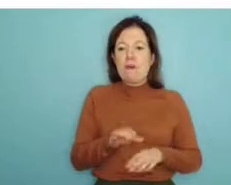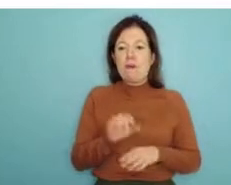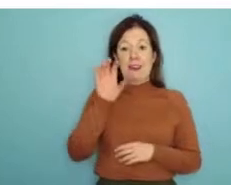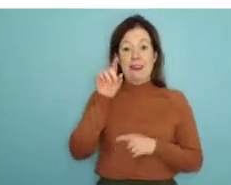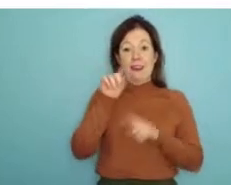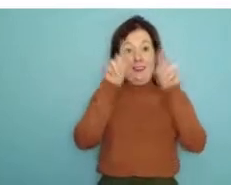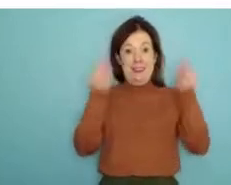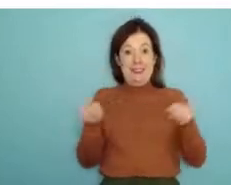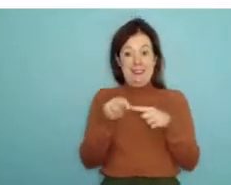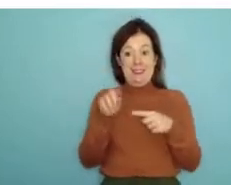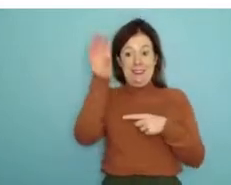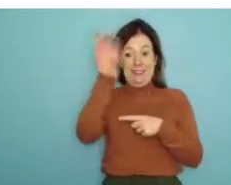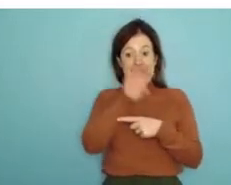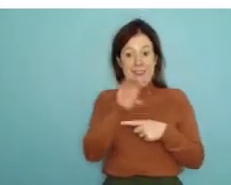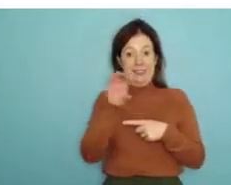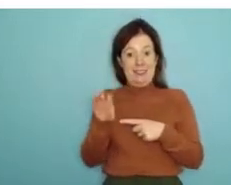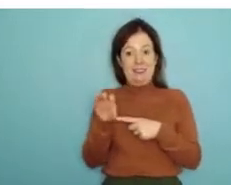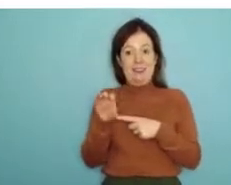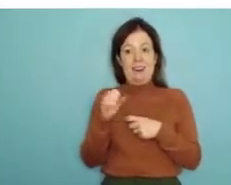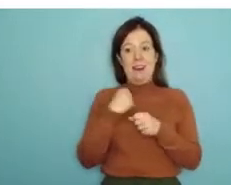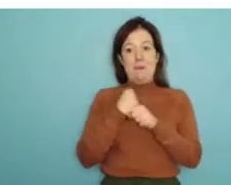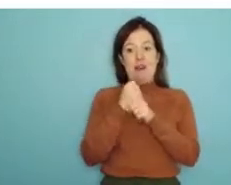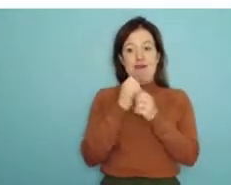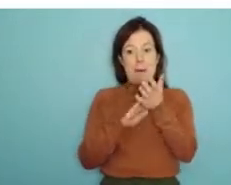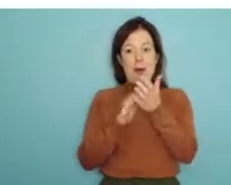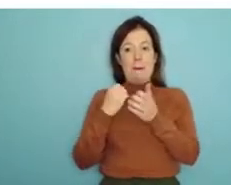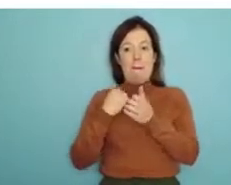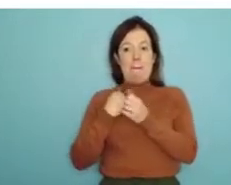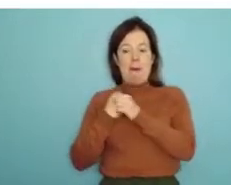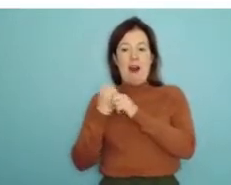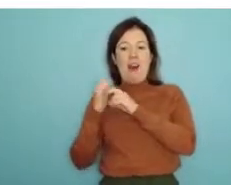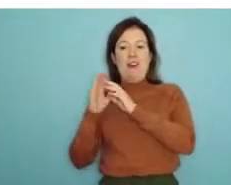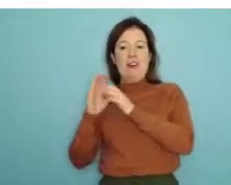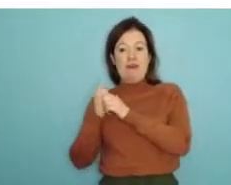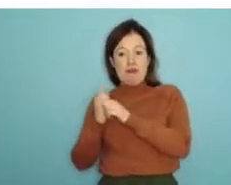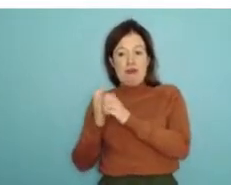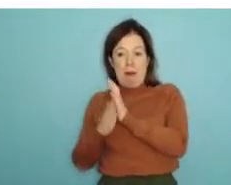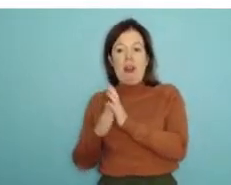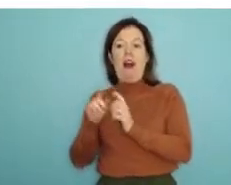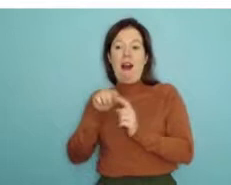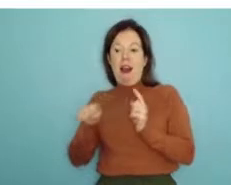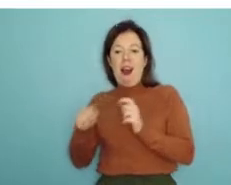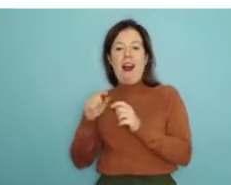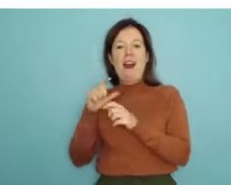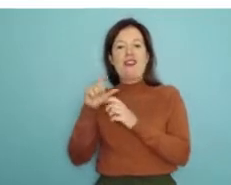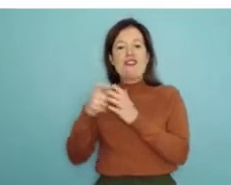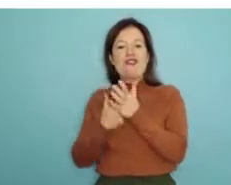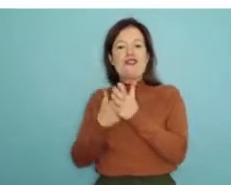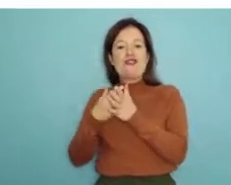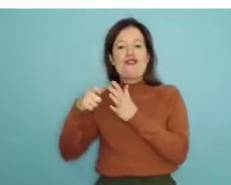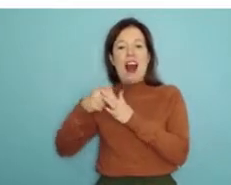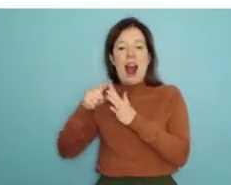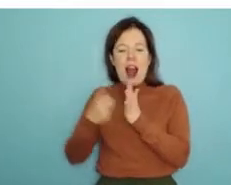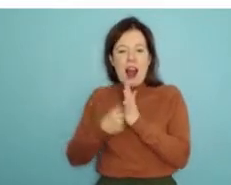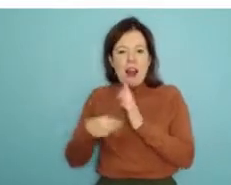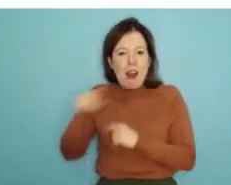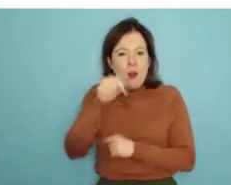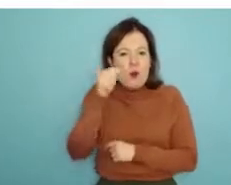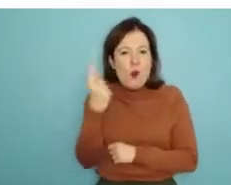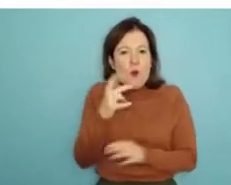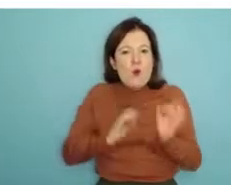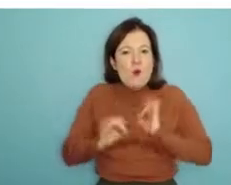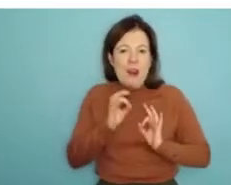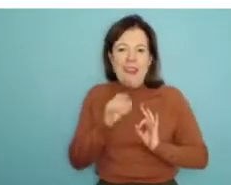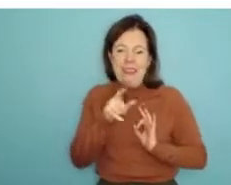you are my grandmother, my mother, and Robbie Coltrane as Cracker. Younger members of the audience might need to Google that one. But